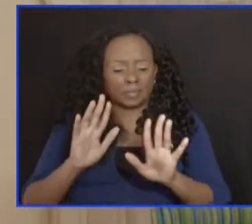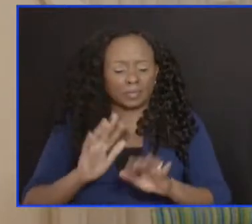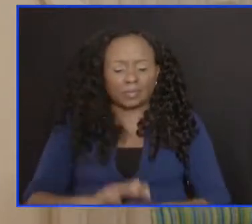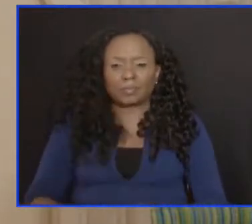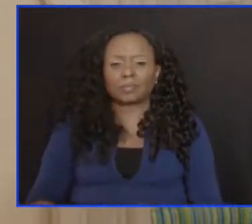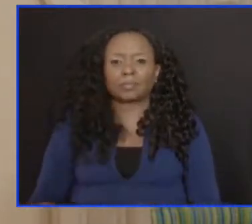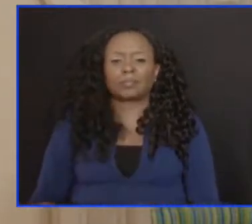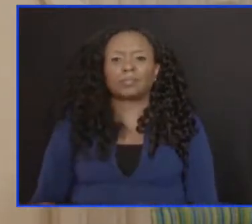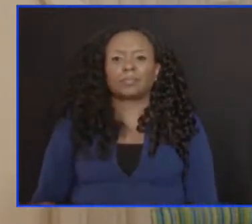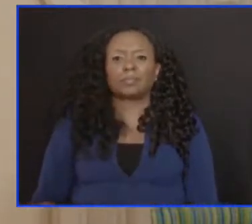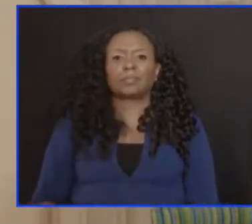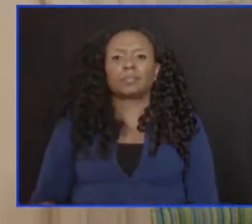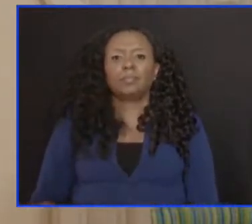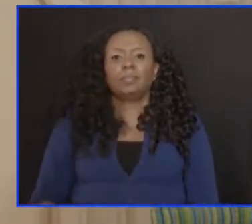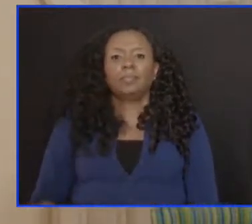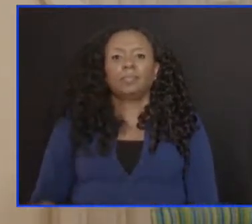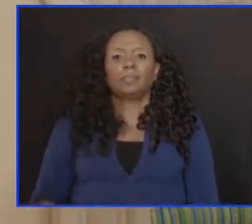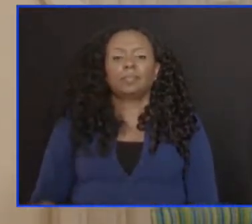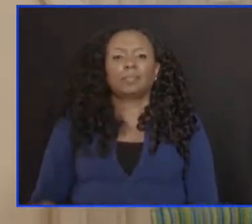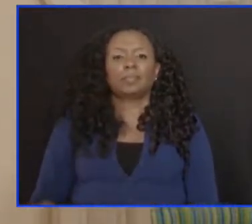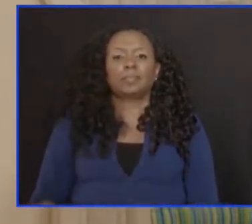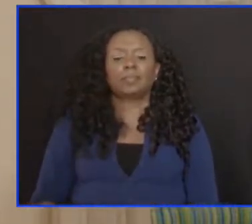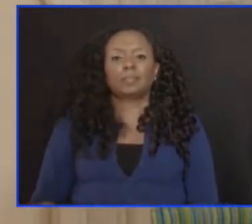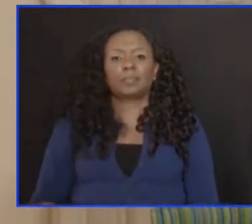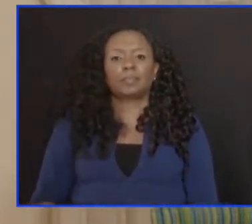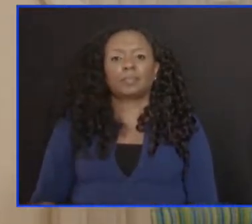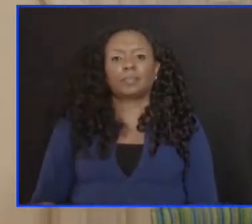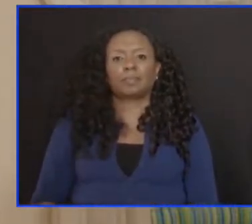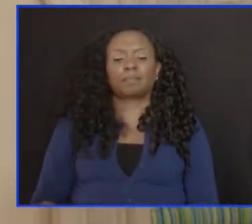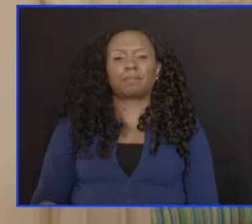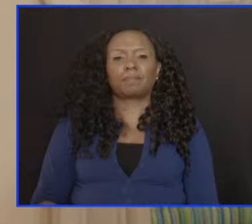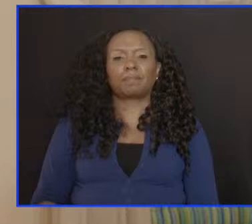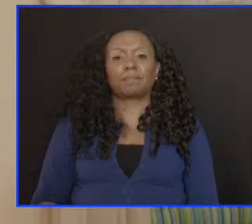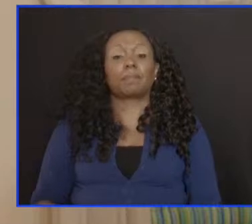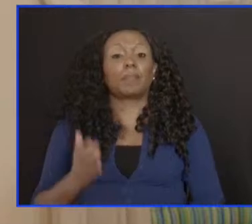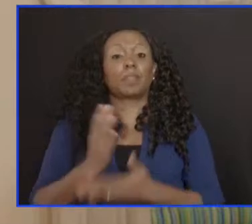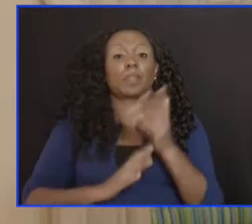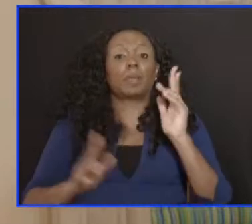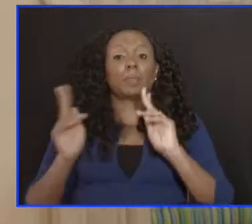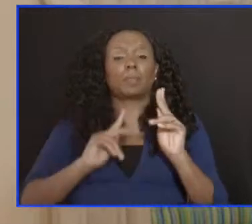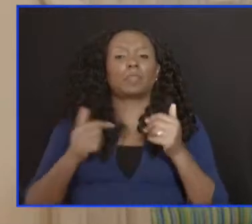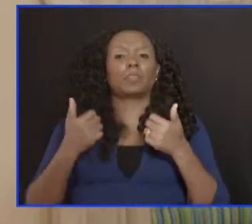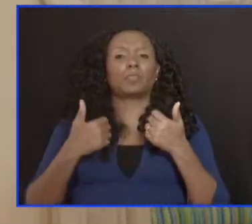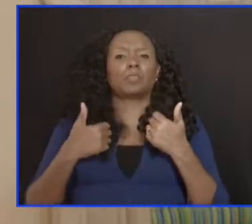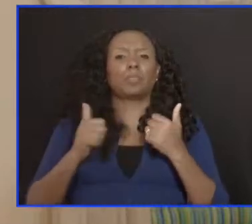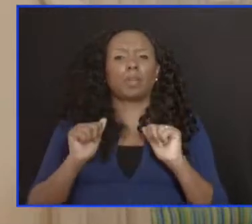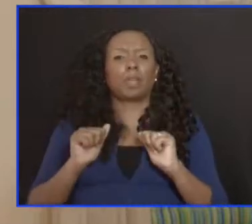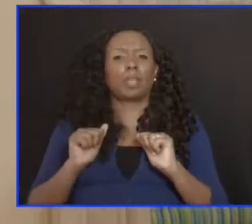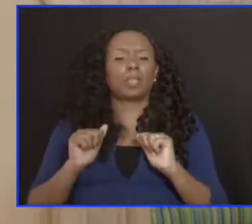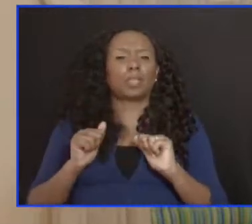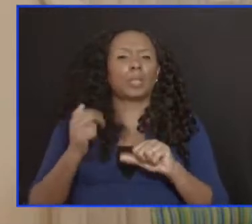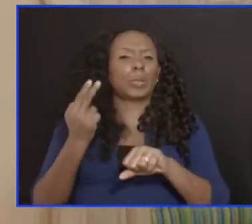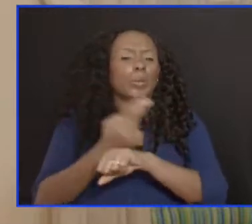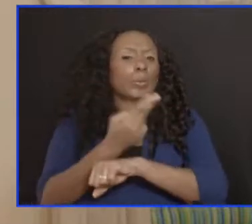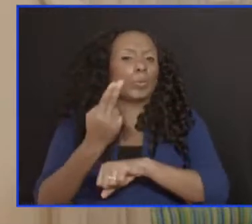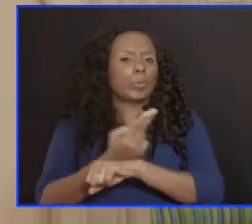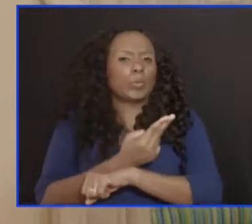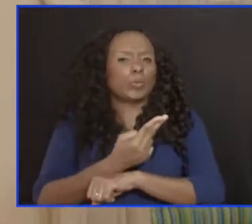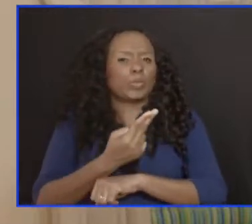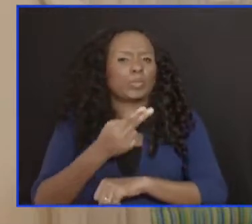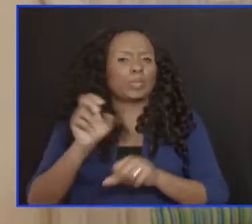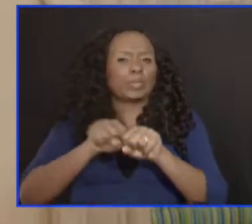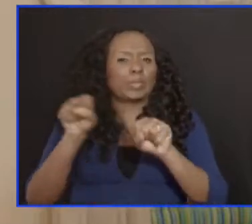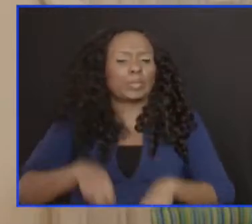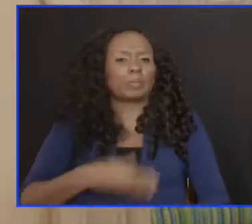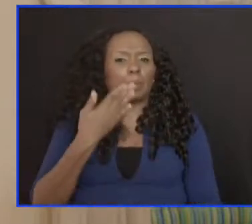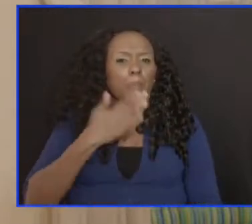do have reports that some people have tried to abuse the system, but that's a minority of persons. We would